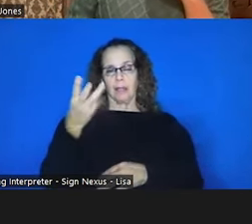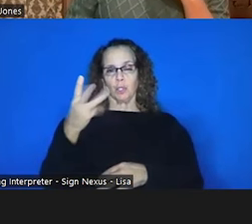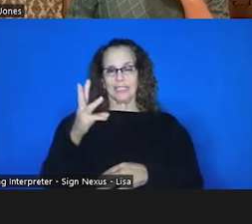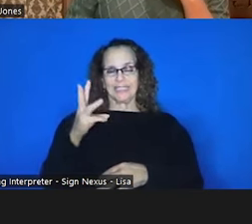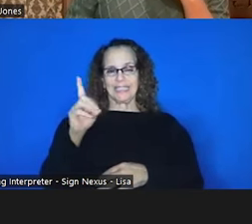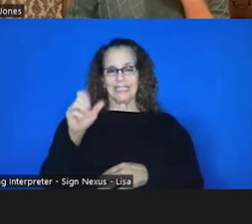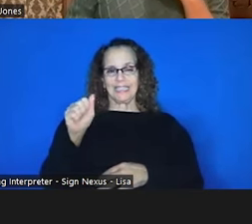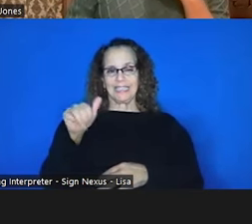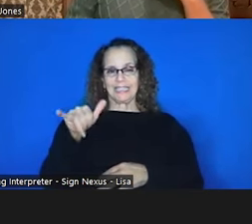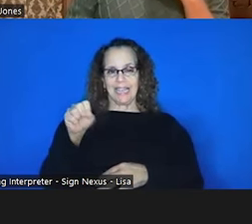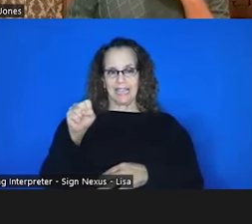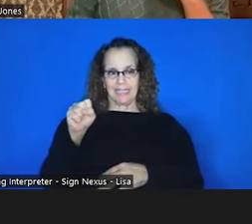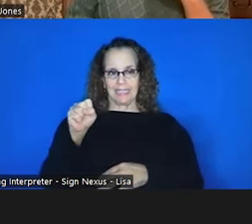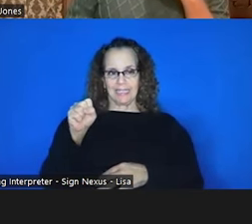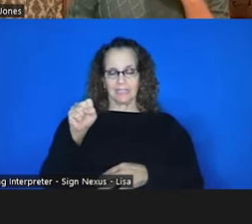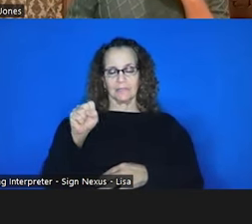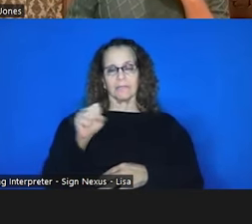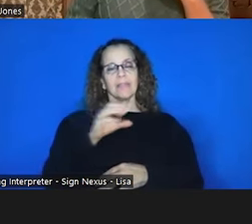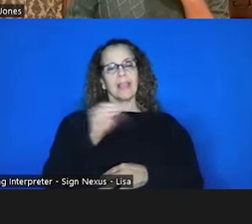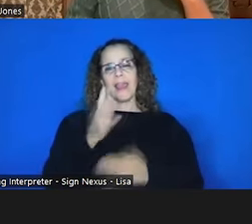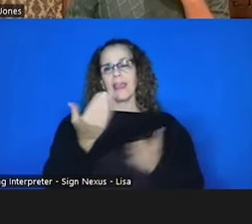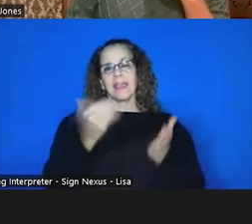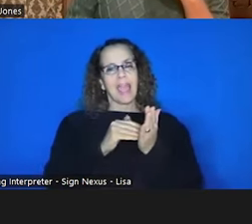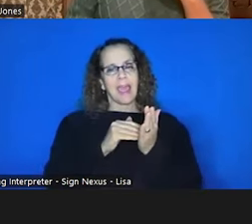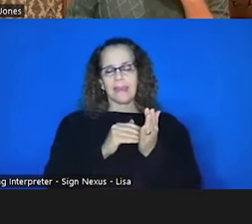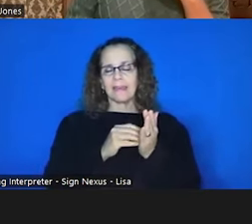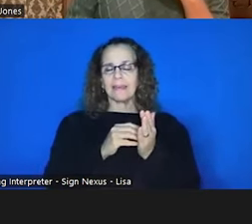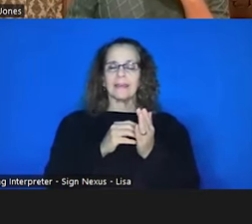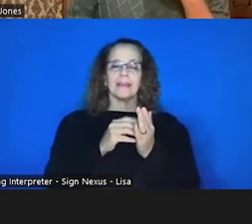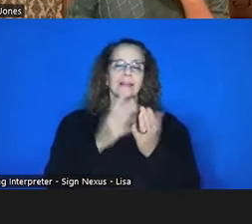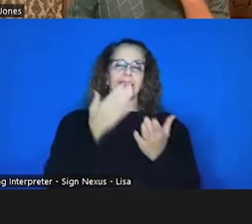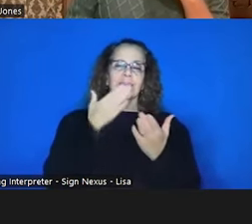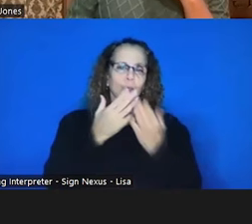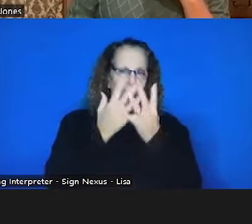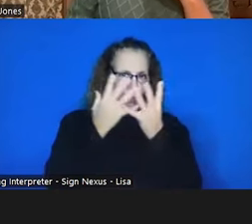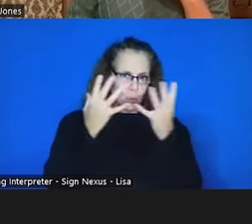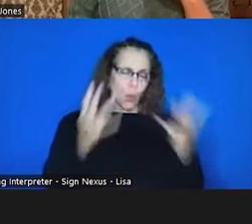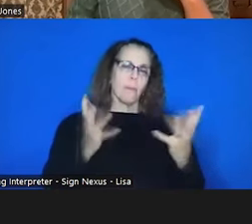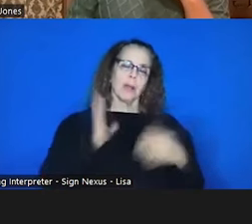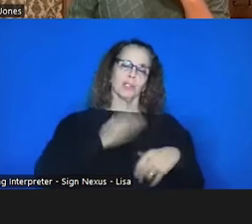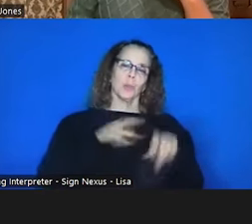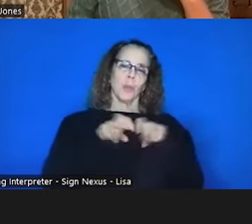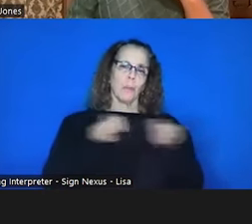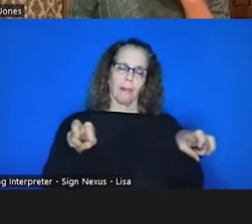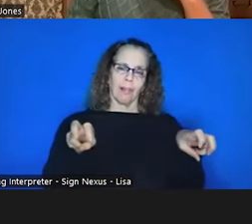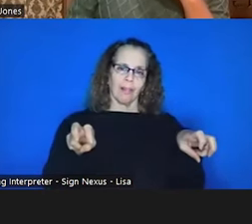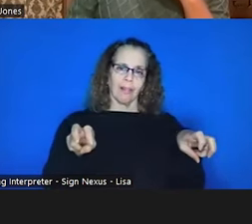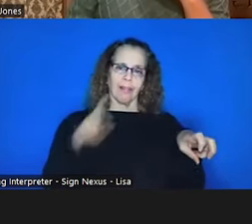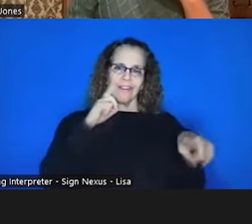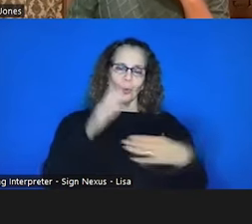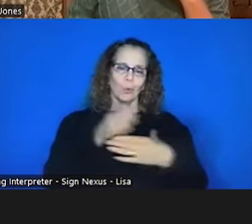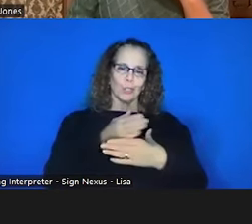www.nyc.gov/16days. And, you know, I just want to say again one more time, thank you so much to our panelists today for sharing